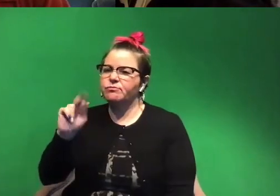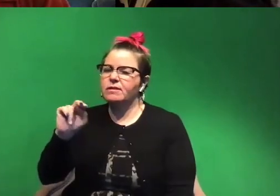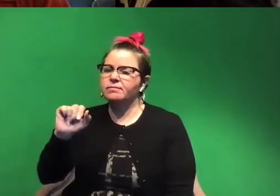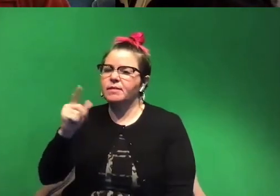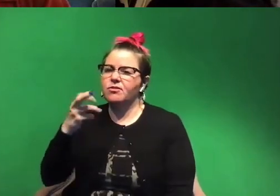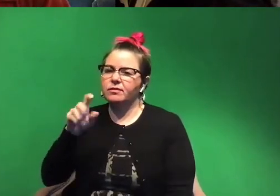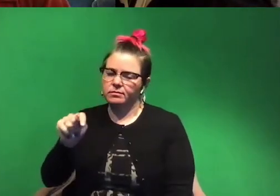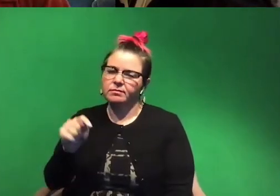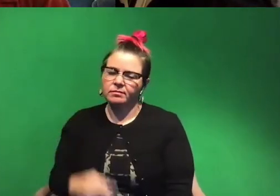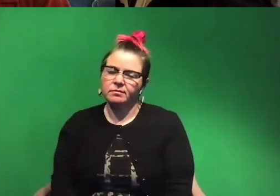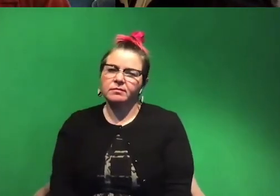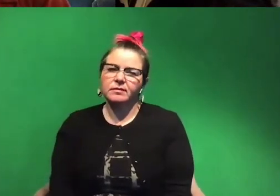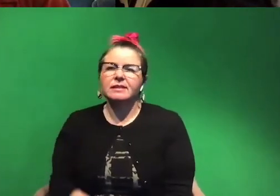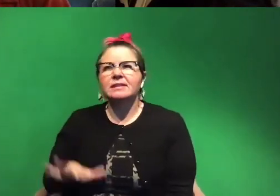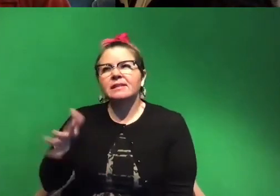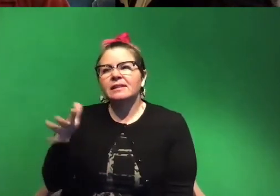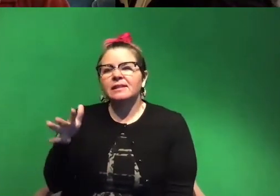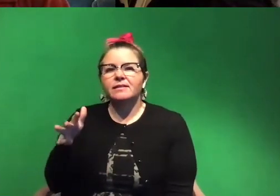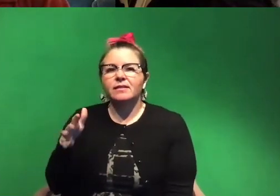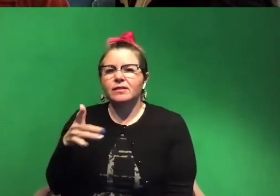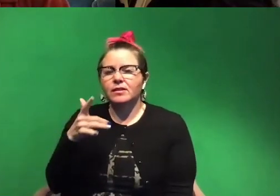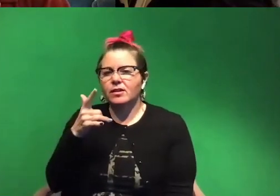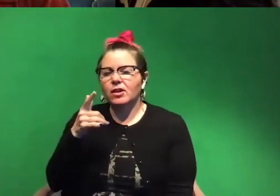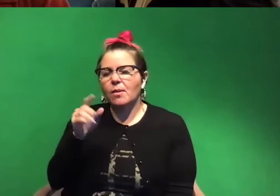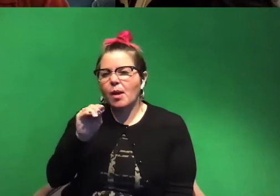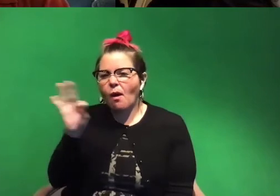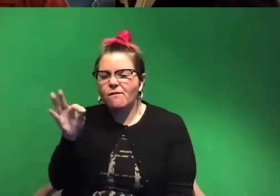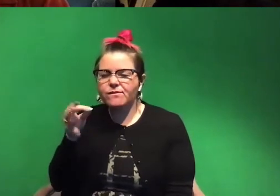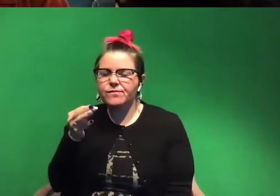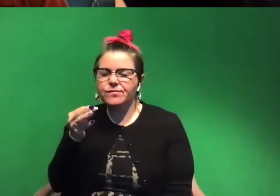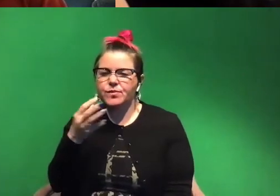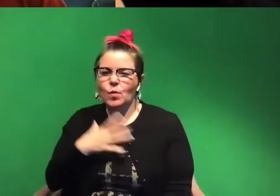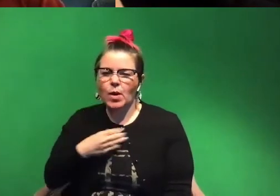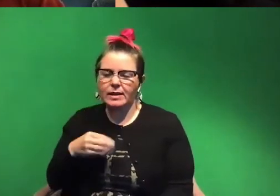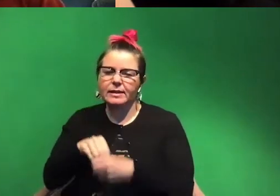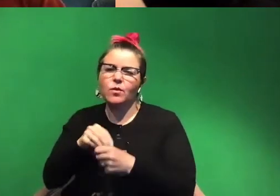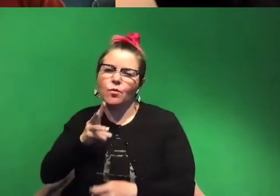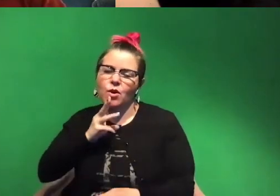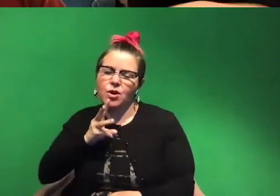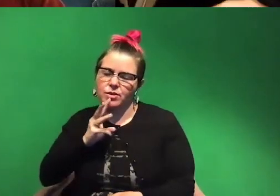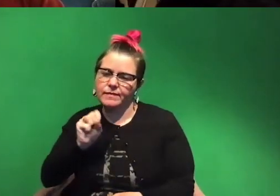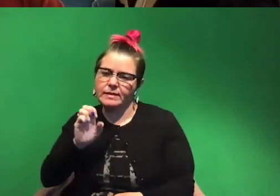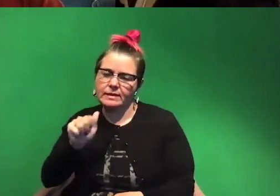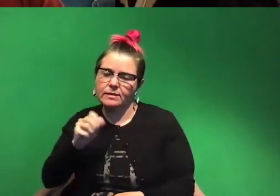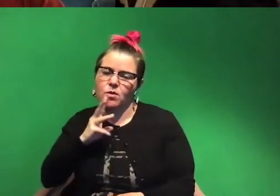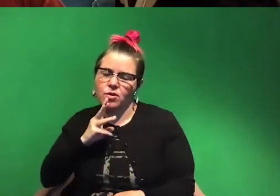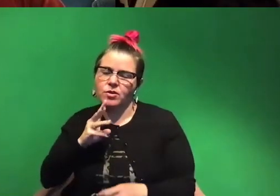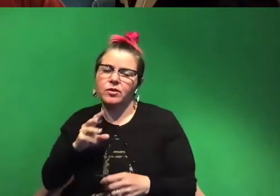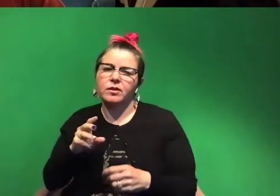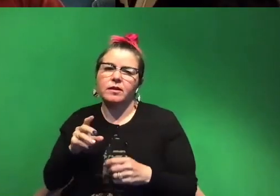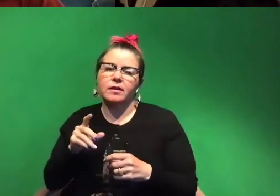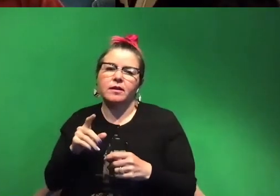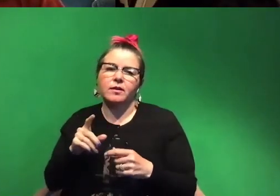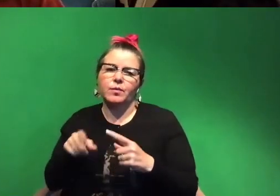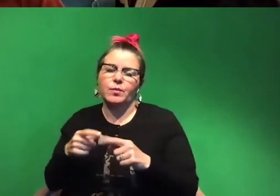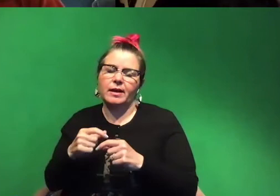it's sort of, it can kind of look a little off-white in the seawater. Once it sort of forms the